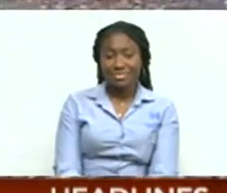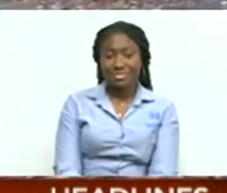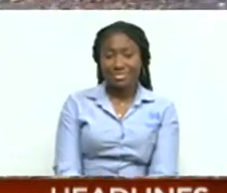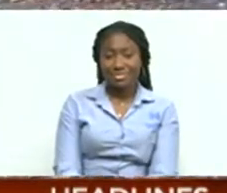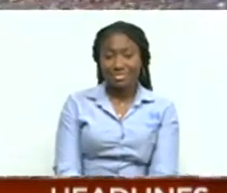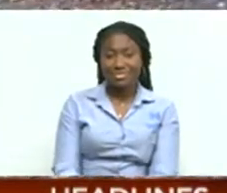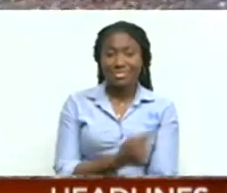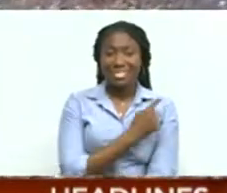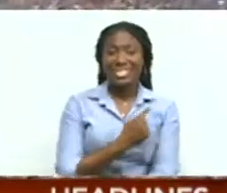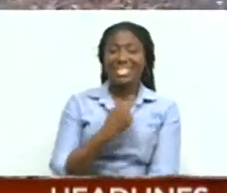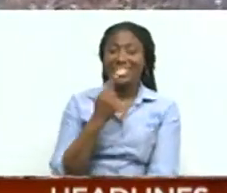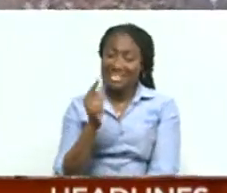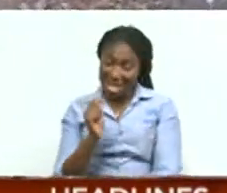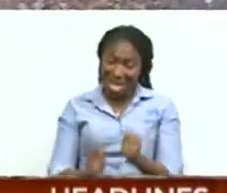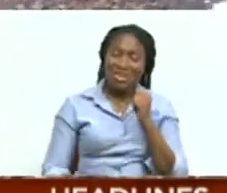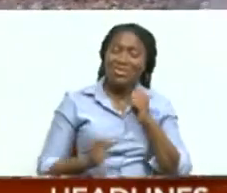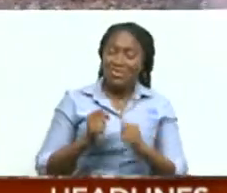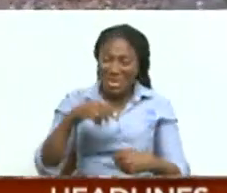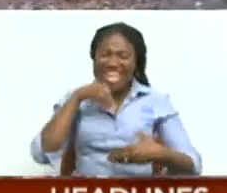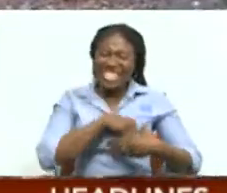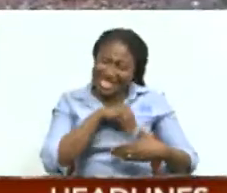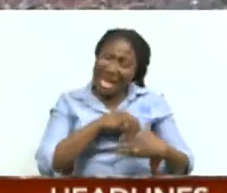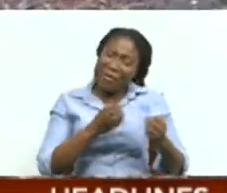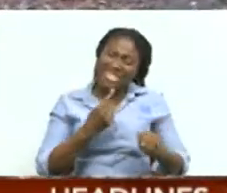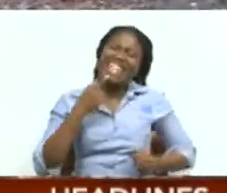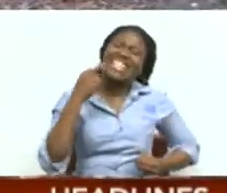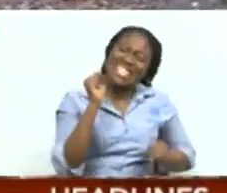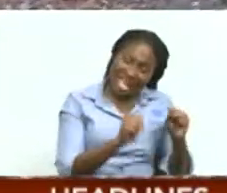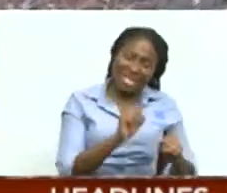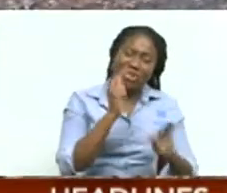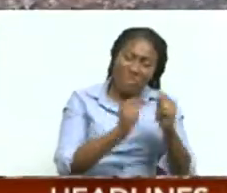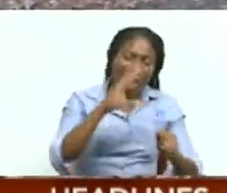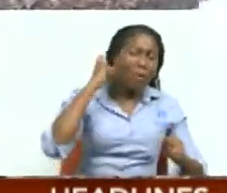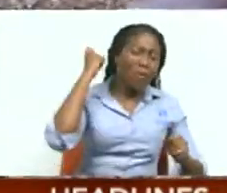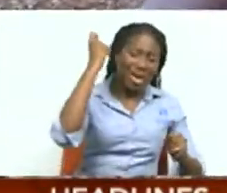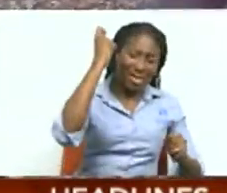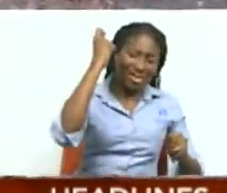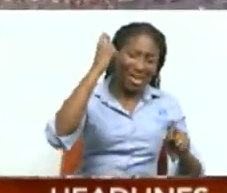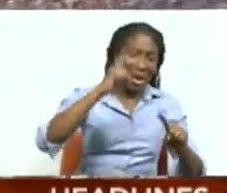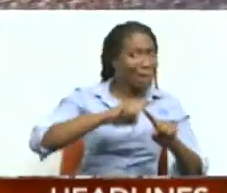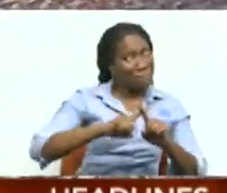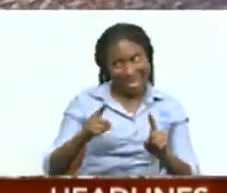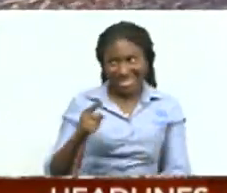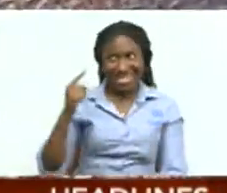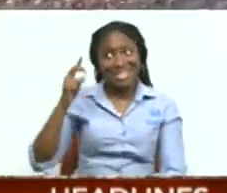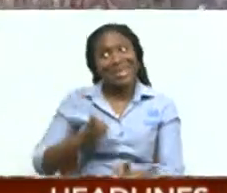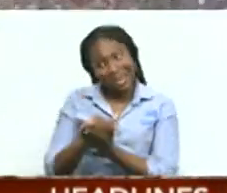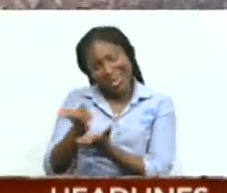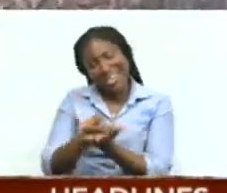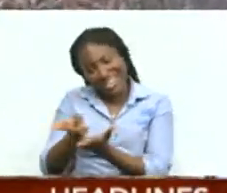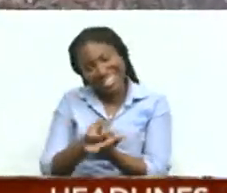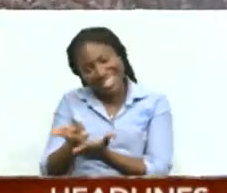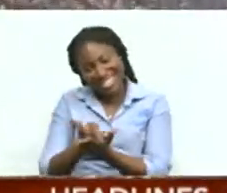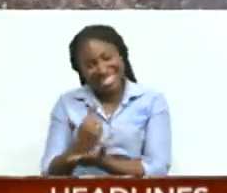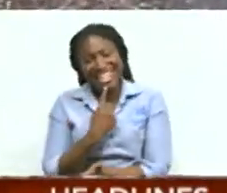The Trinidad man go say yes, Trinidad go win. But reality?